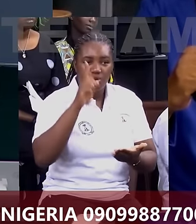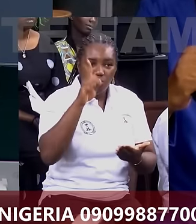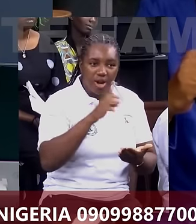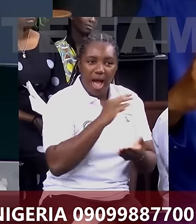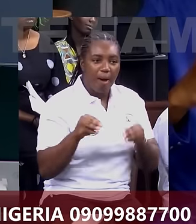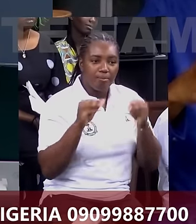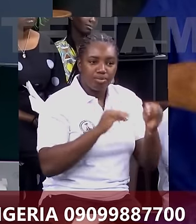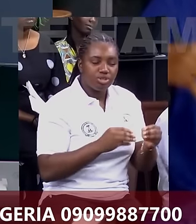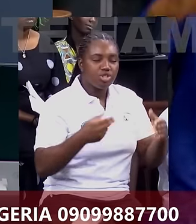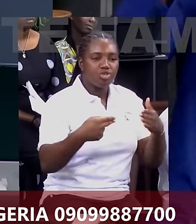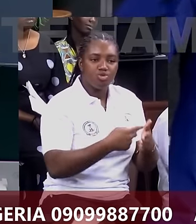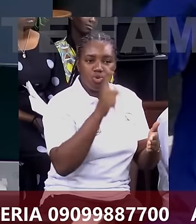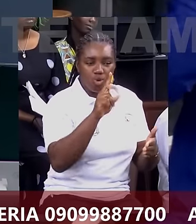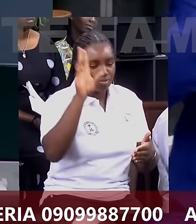part.